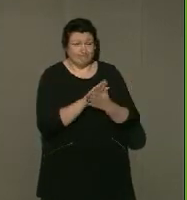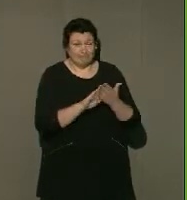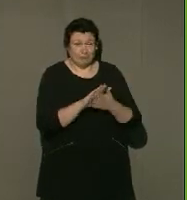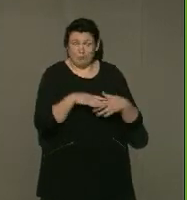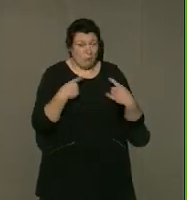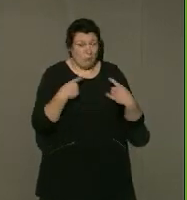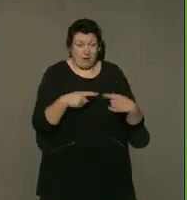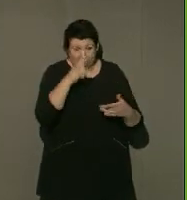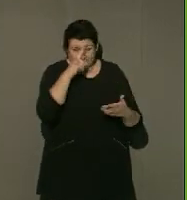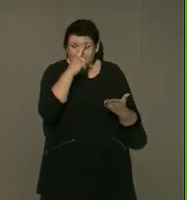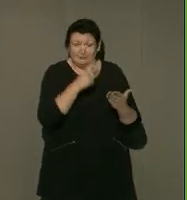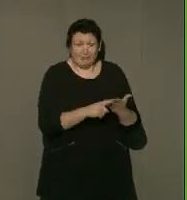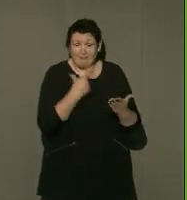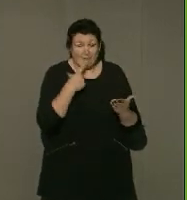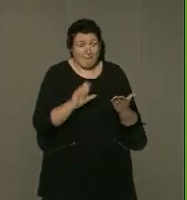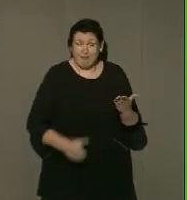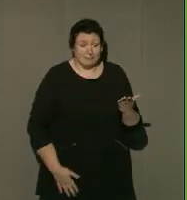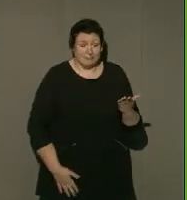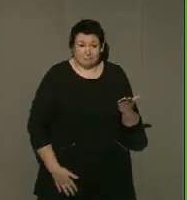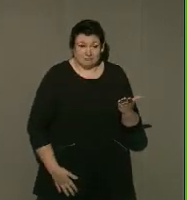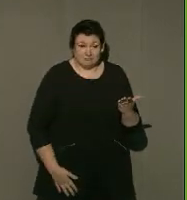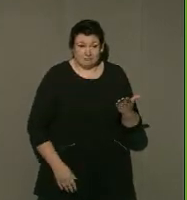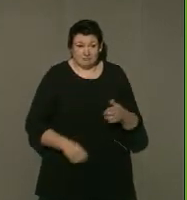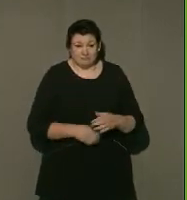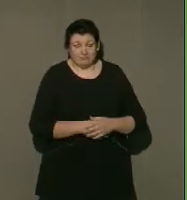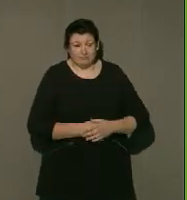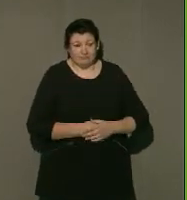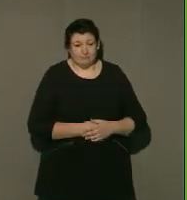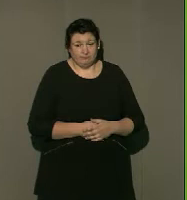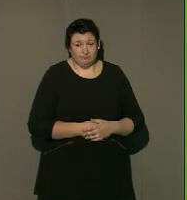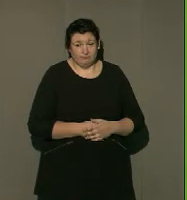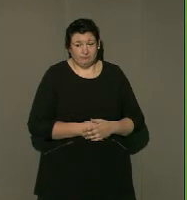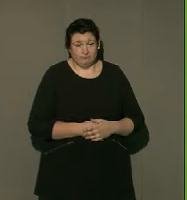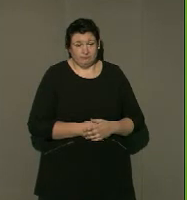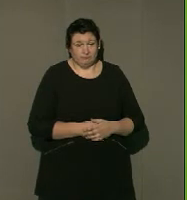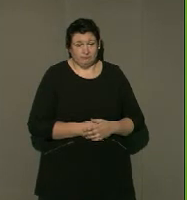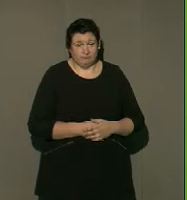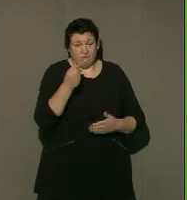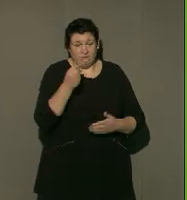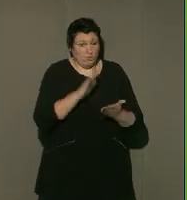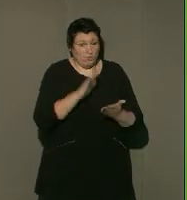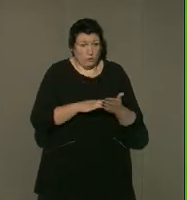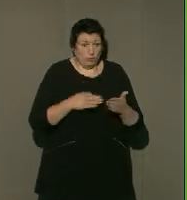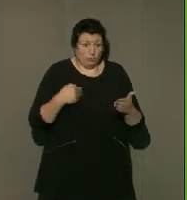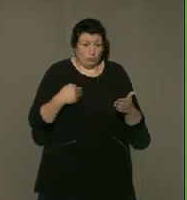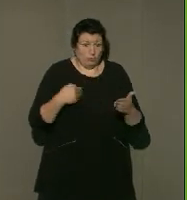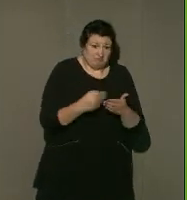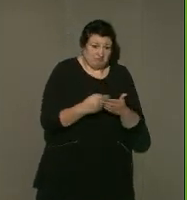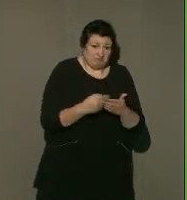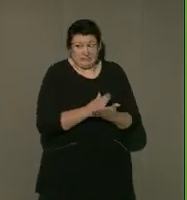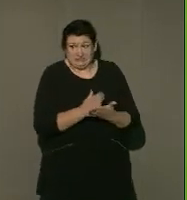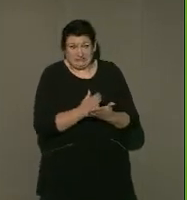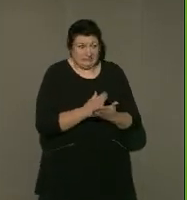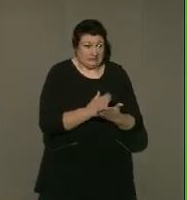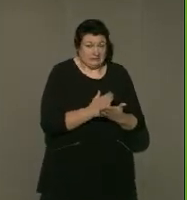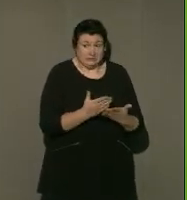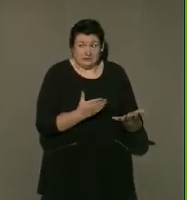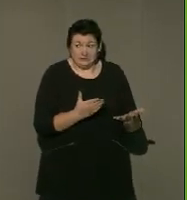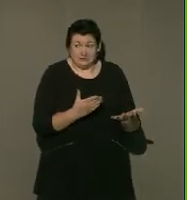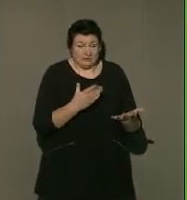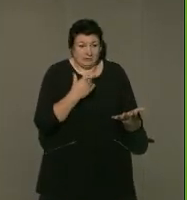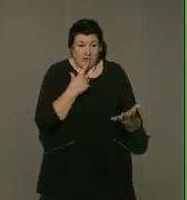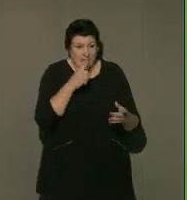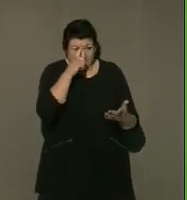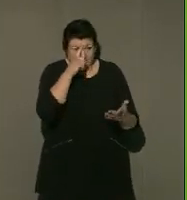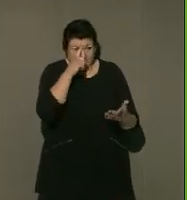a decision. And for a couple of months, we were more or less in limbo, unable to reach a decision